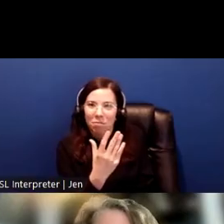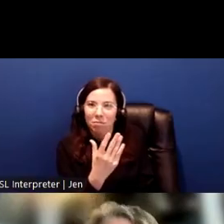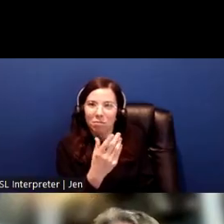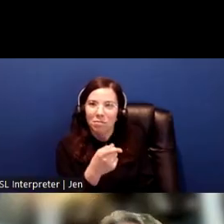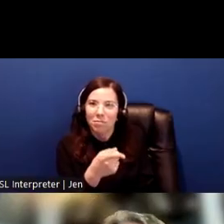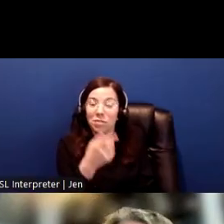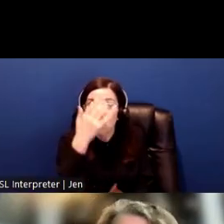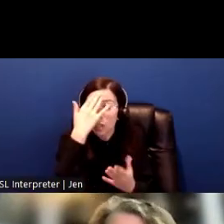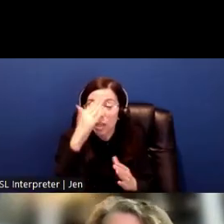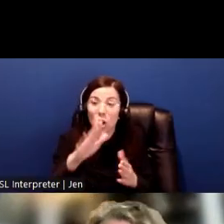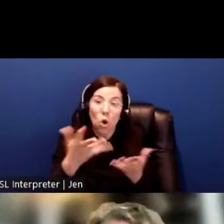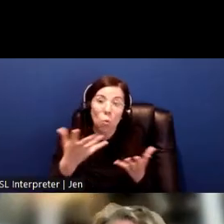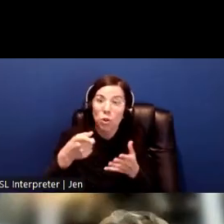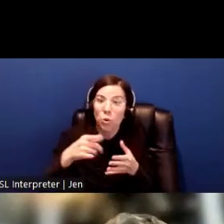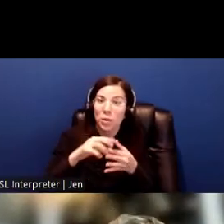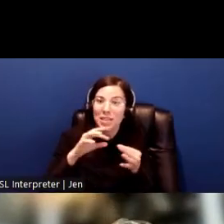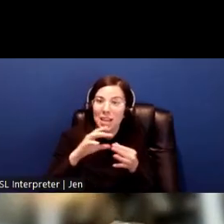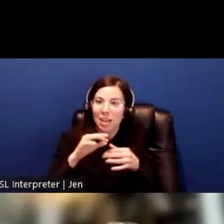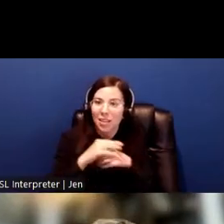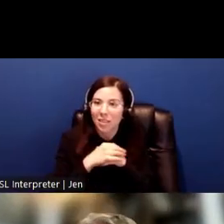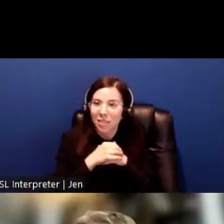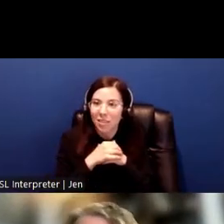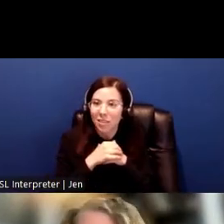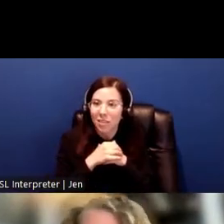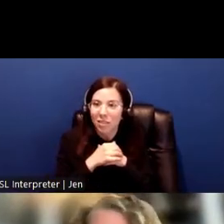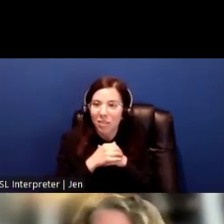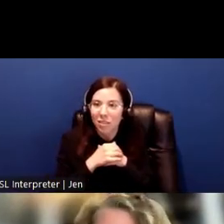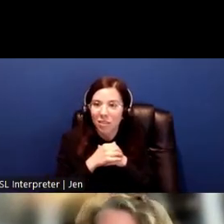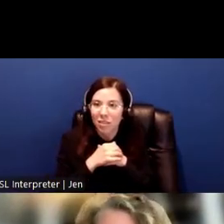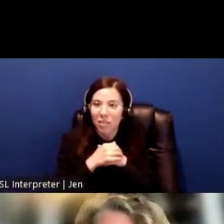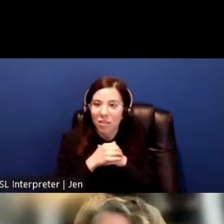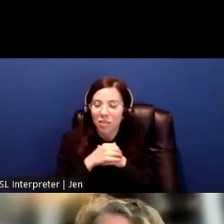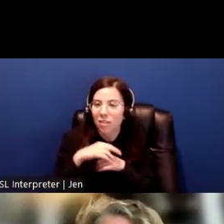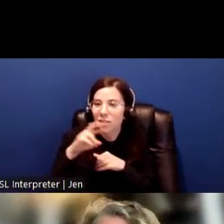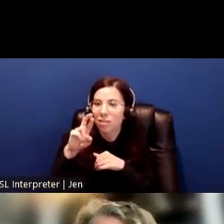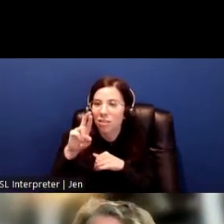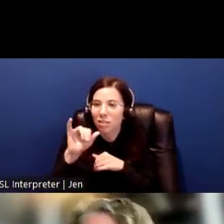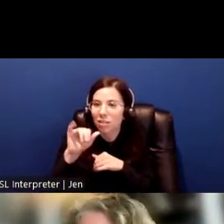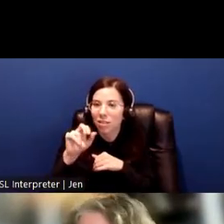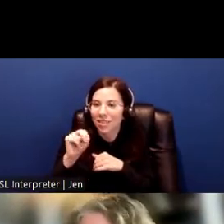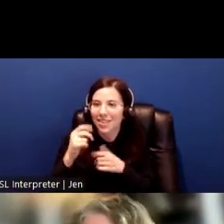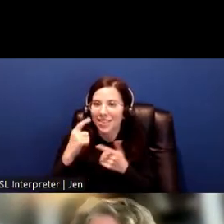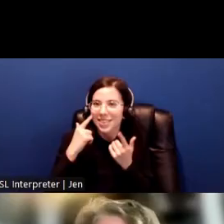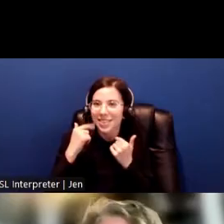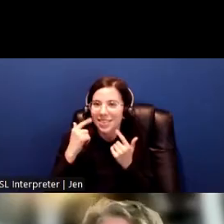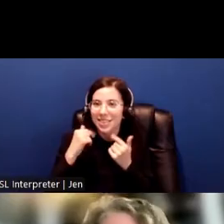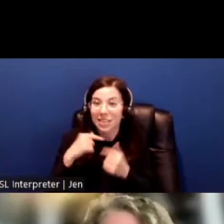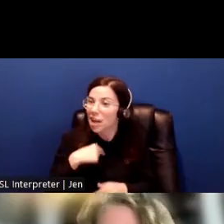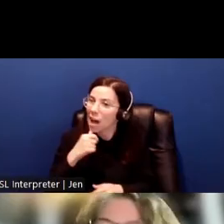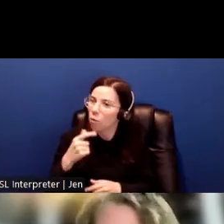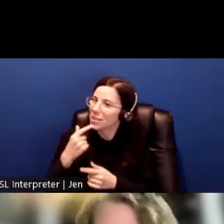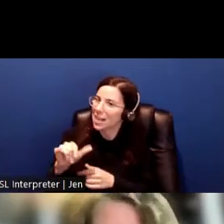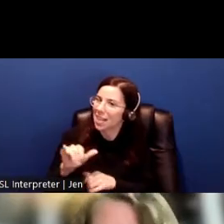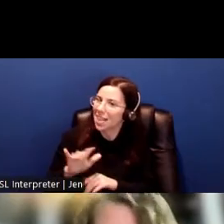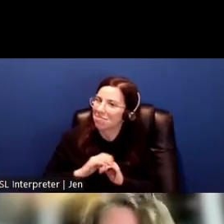saying. No, So I would not say that.